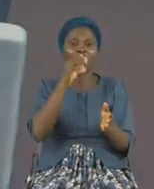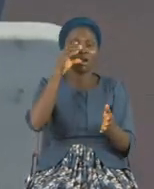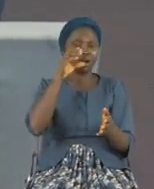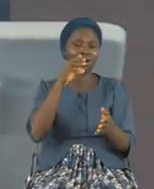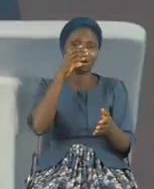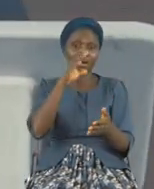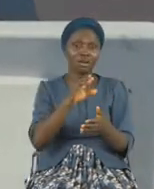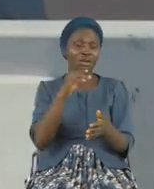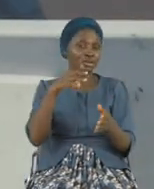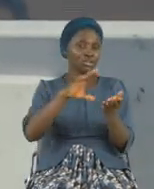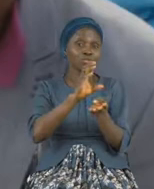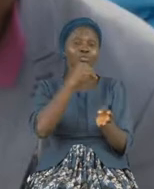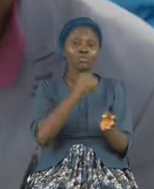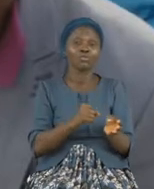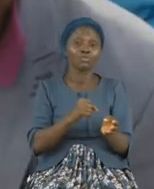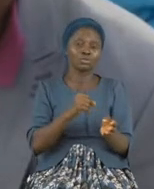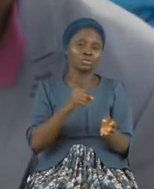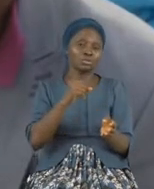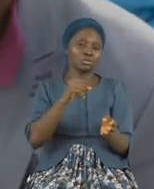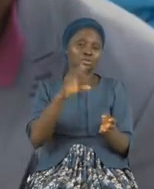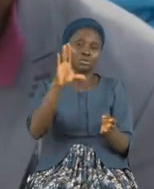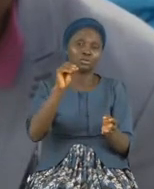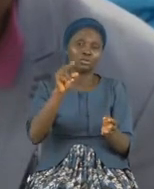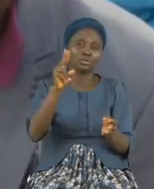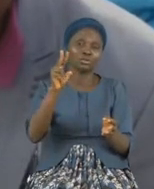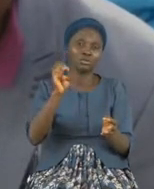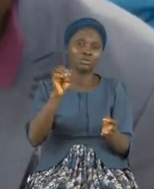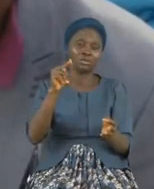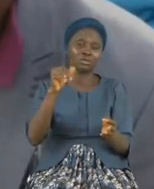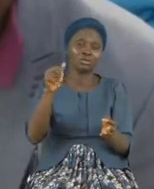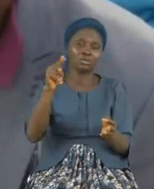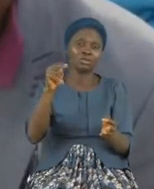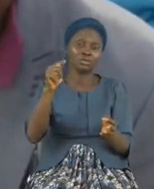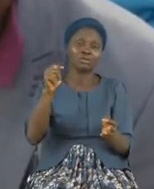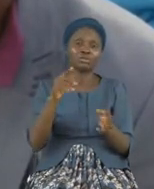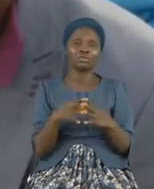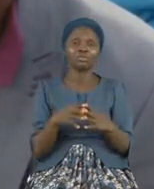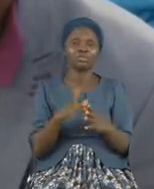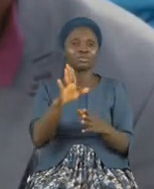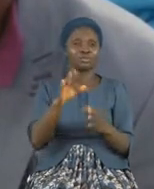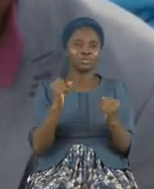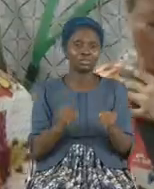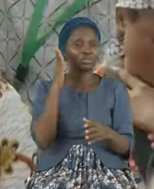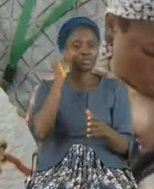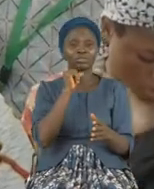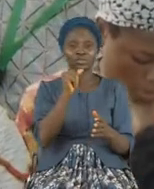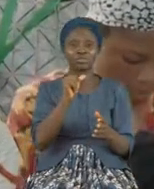will not fail you when you need it. Your strength will not leave you when you need it. And your courage,